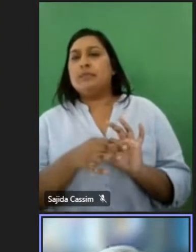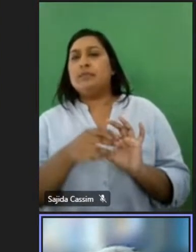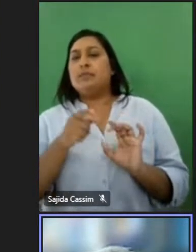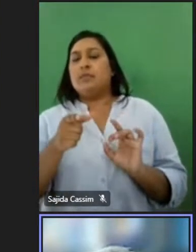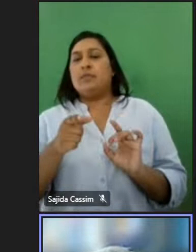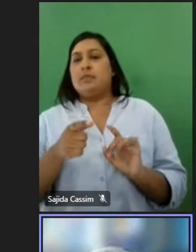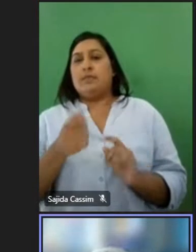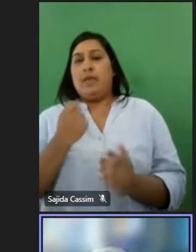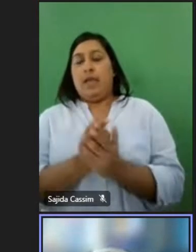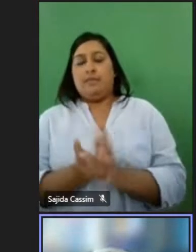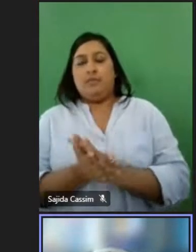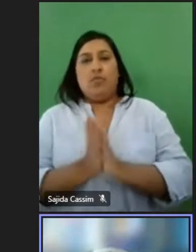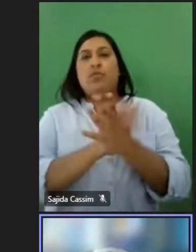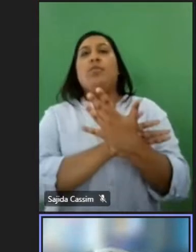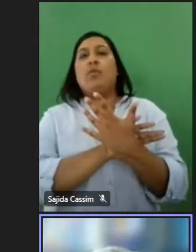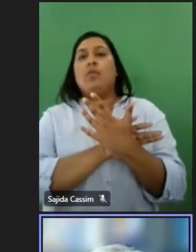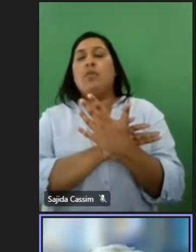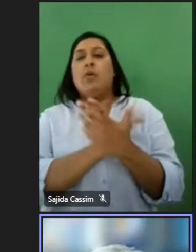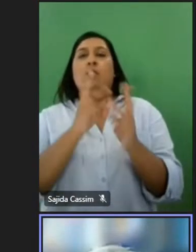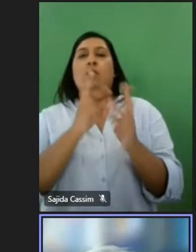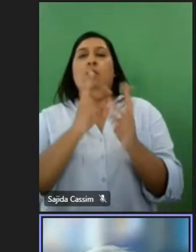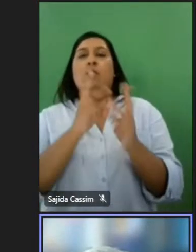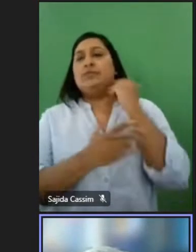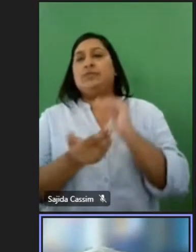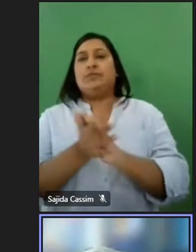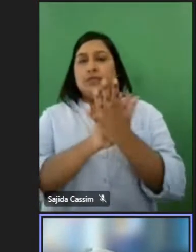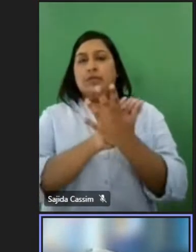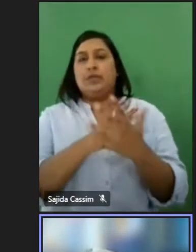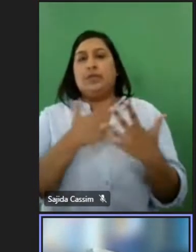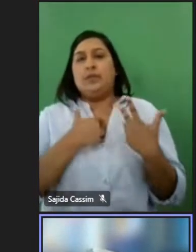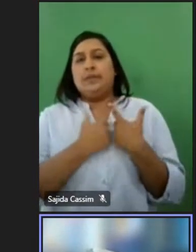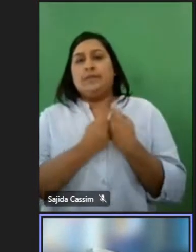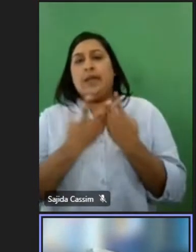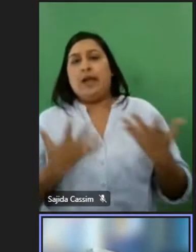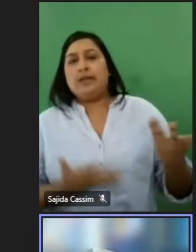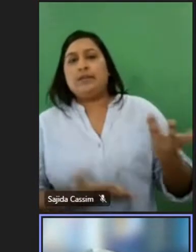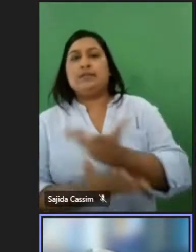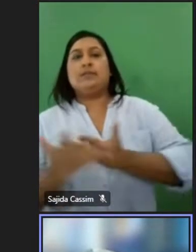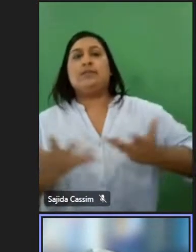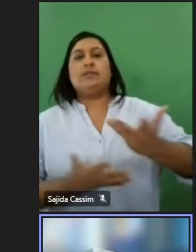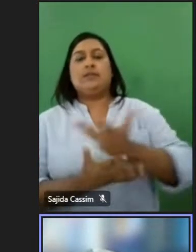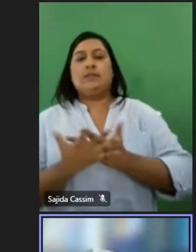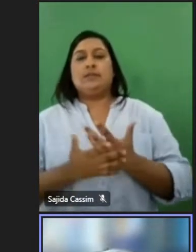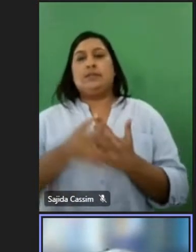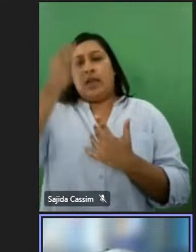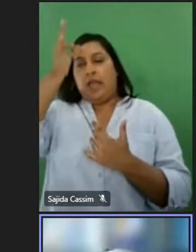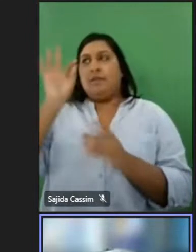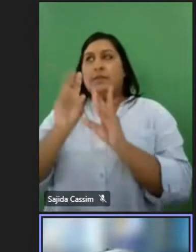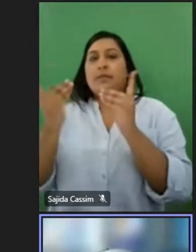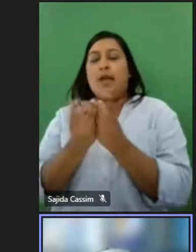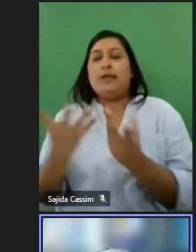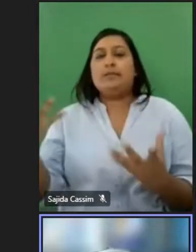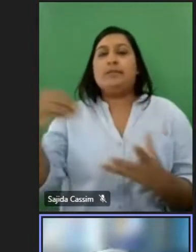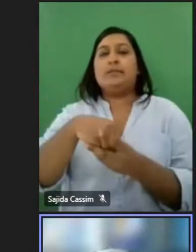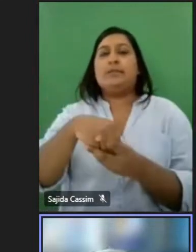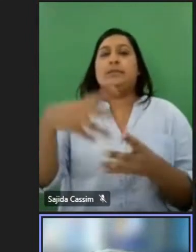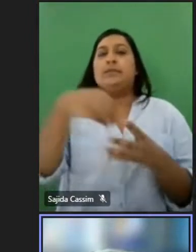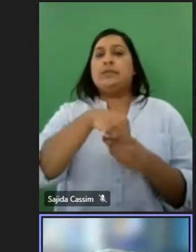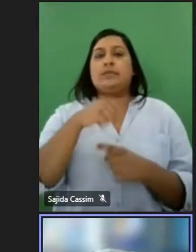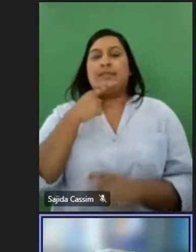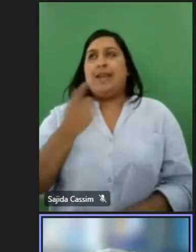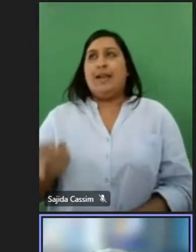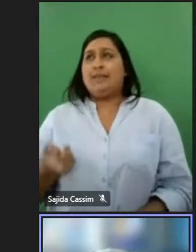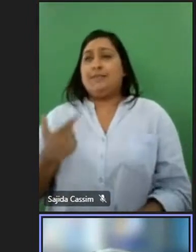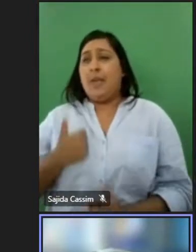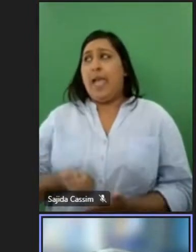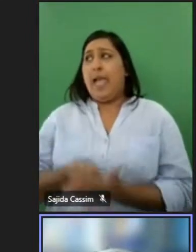far from complete. Discussions with some people in government departments were saying that very little had been done,